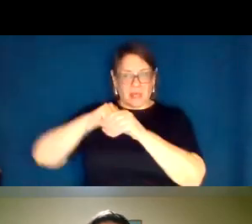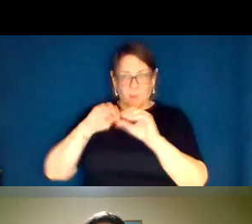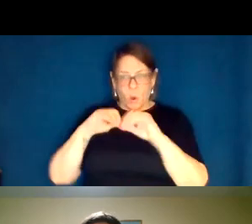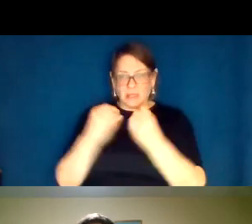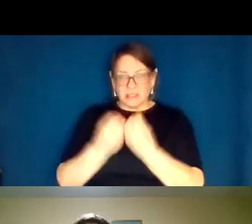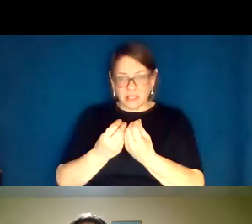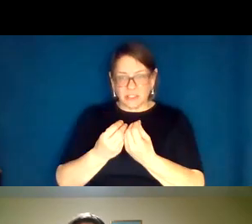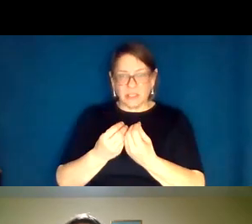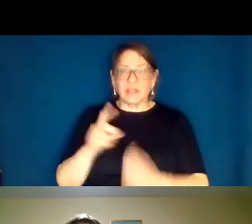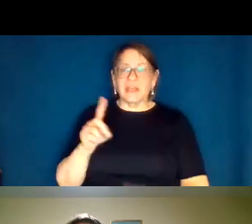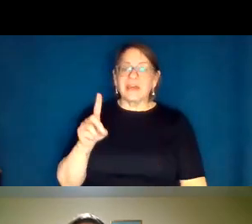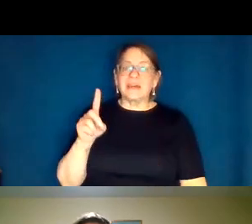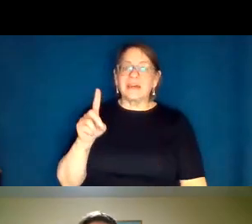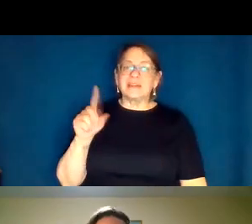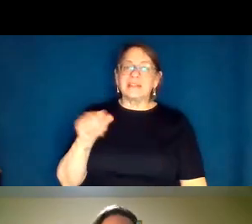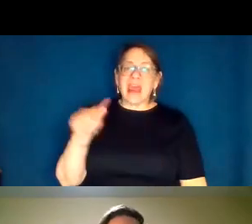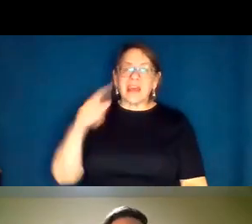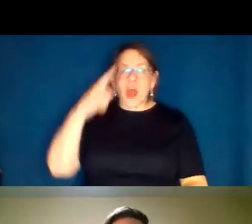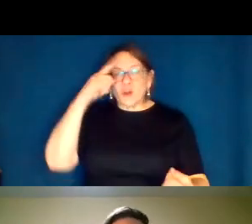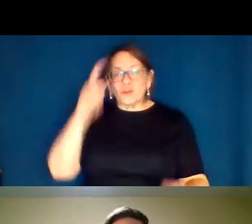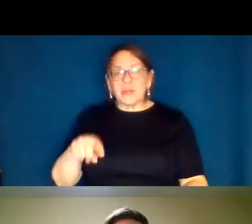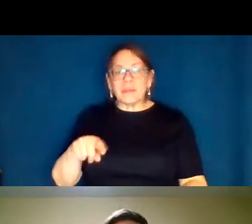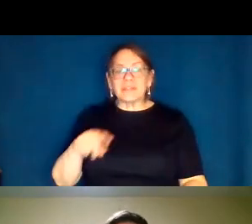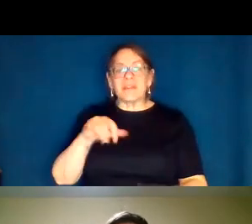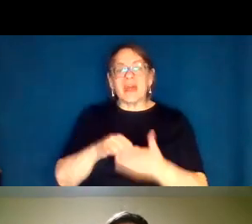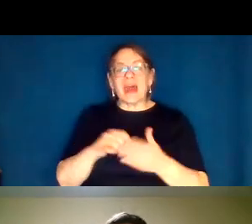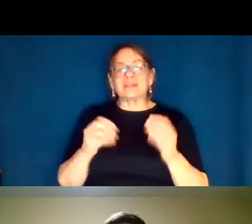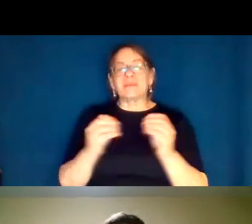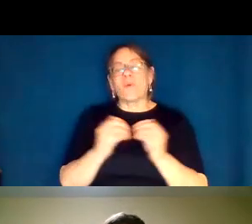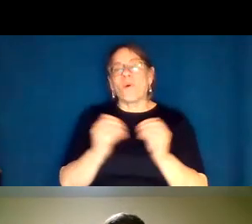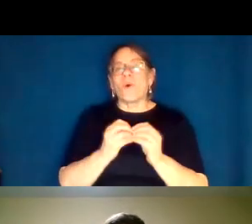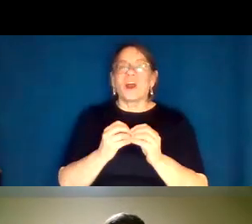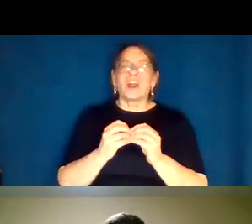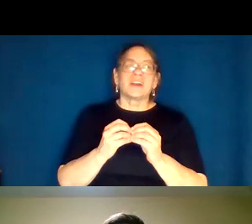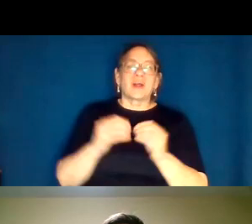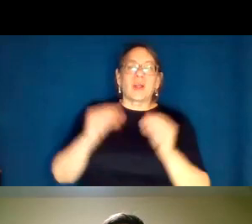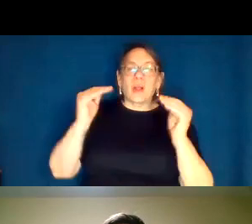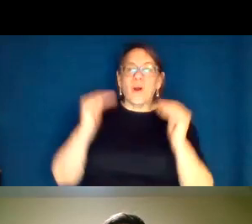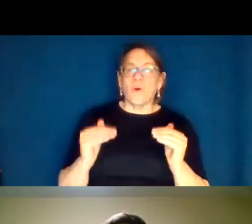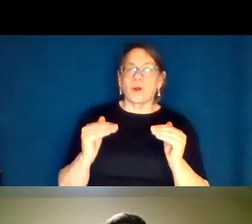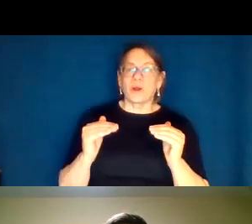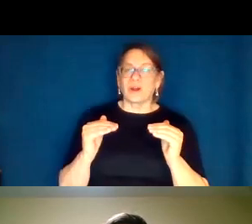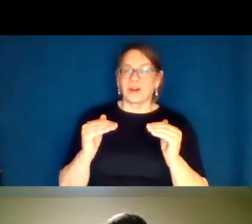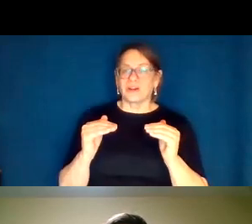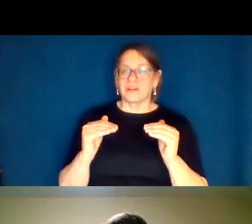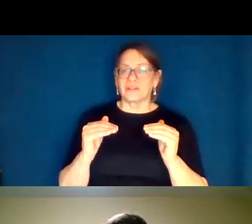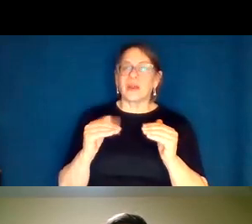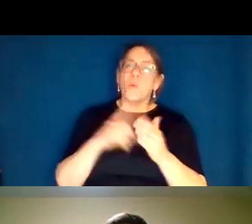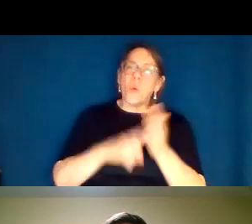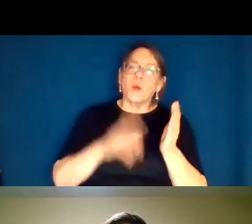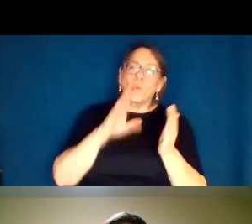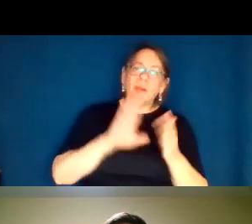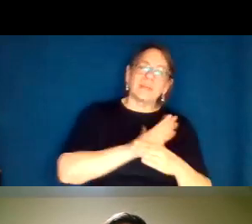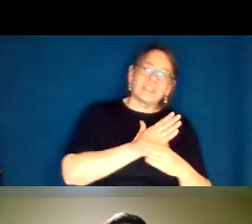agreements are kind of the second layer down, and that really governs the types of identifiers that are going to be shared.